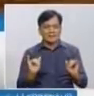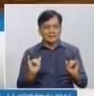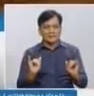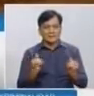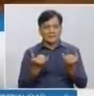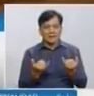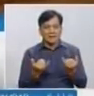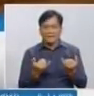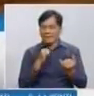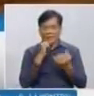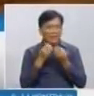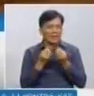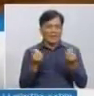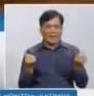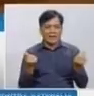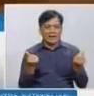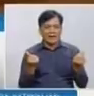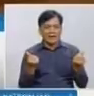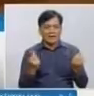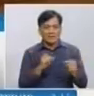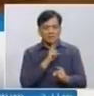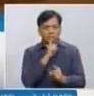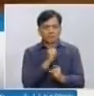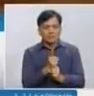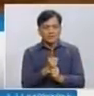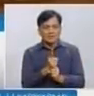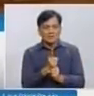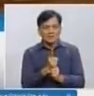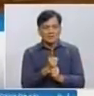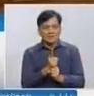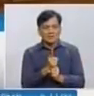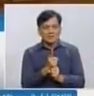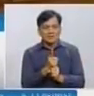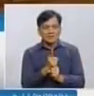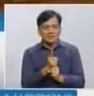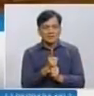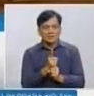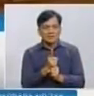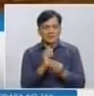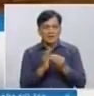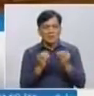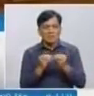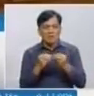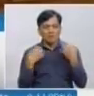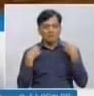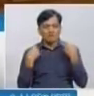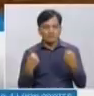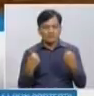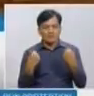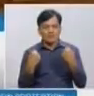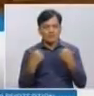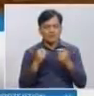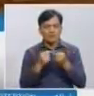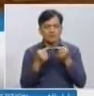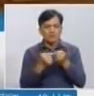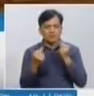It has not wavered. In truth, it has even gotten stronger through